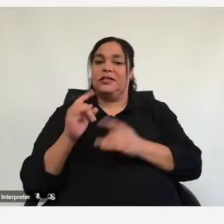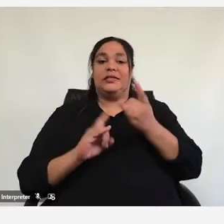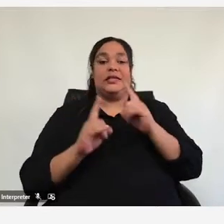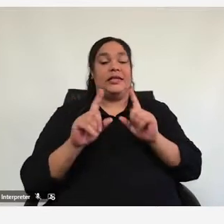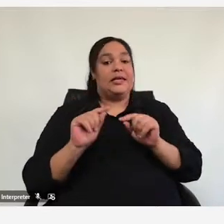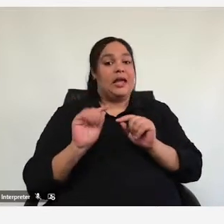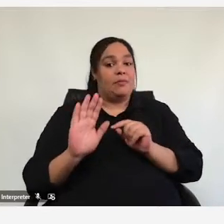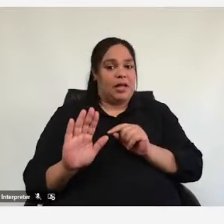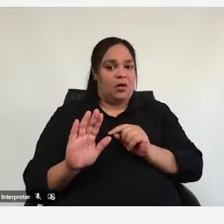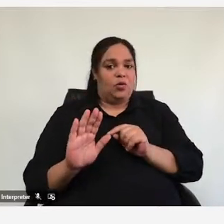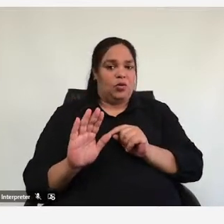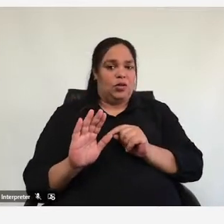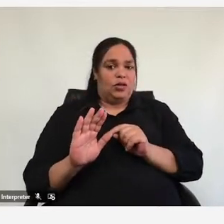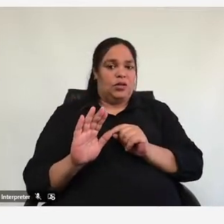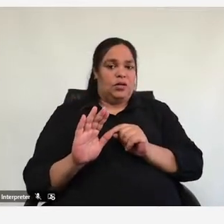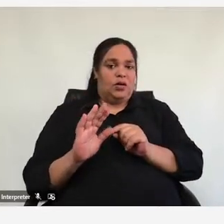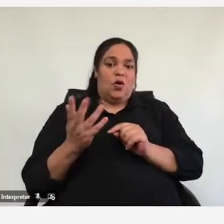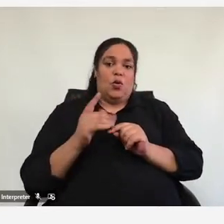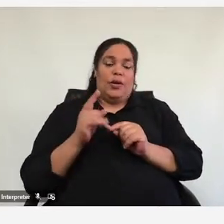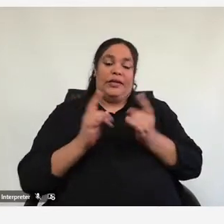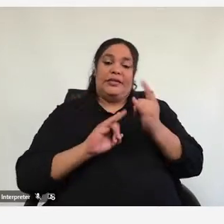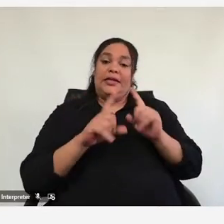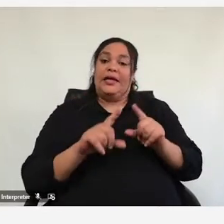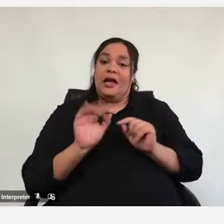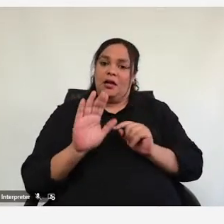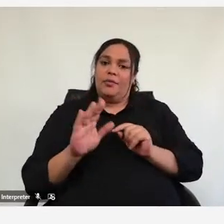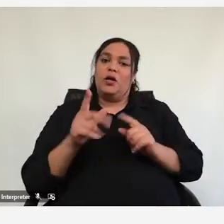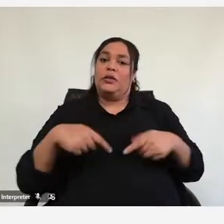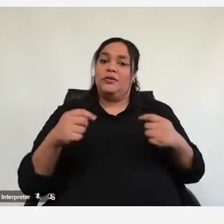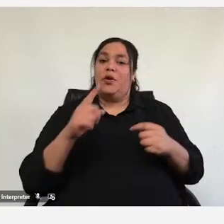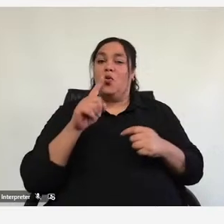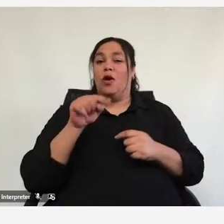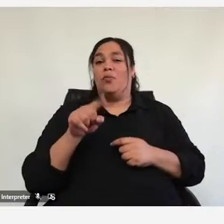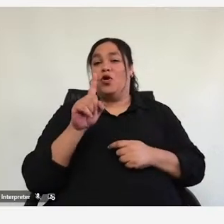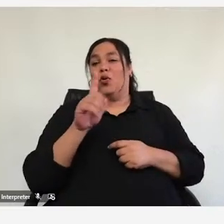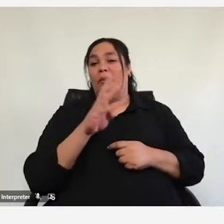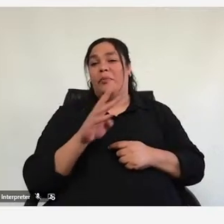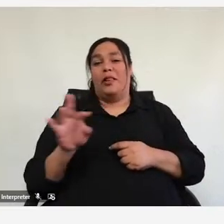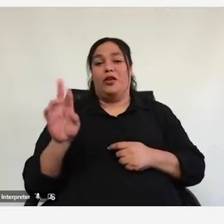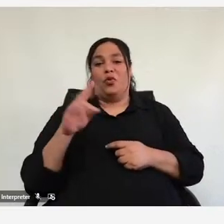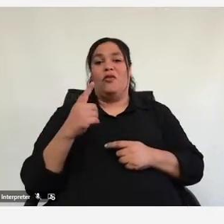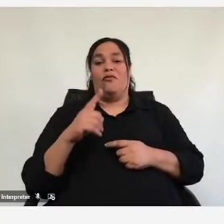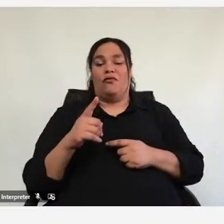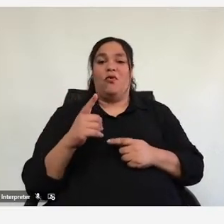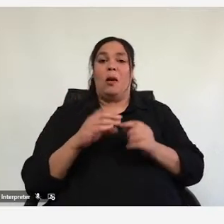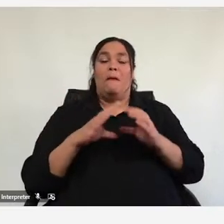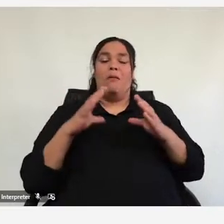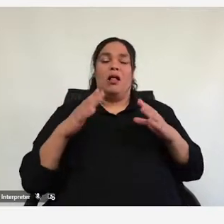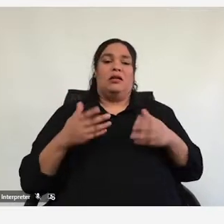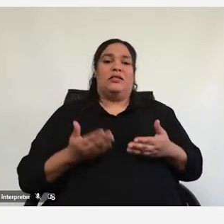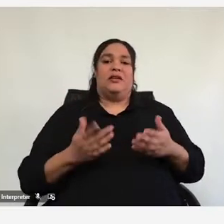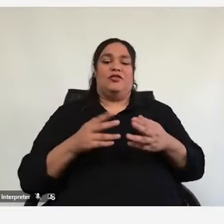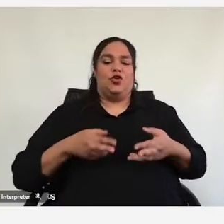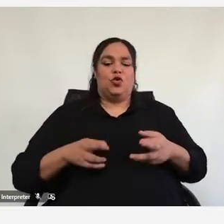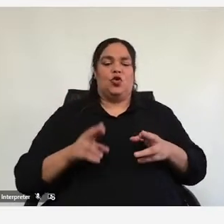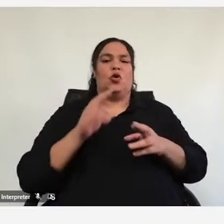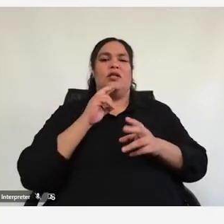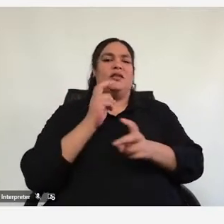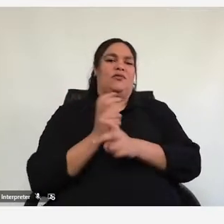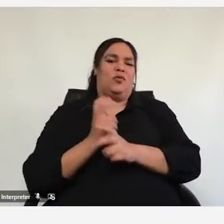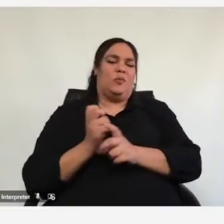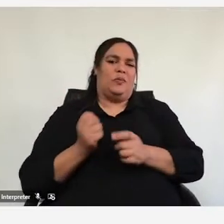Town, where the City of Cape Town is spending 1.1 billion rand for bulk services and roads in informal